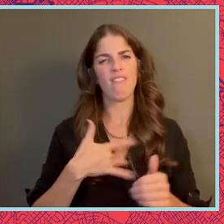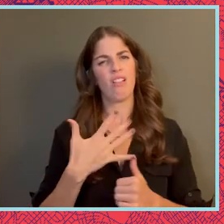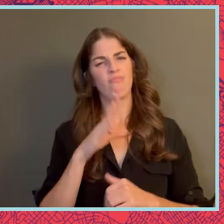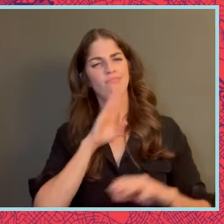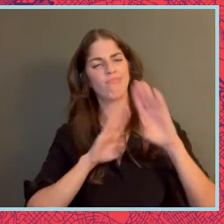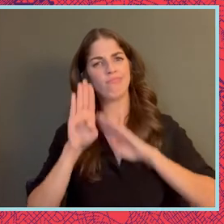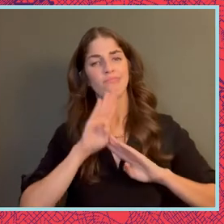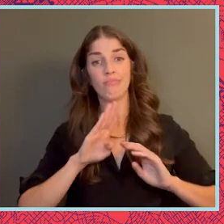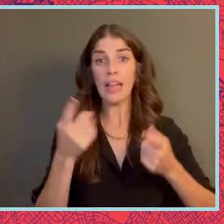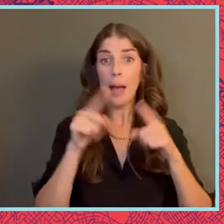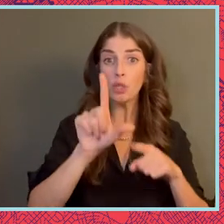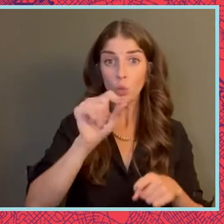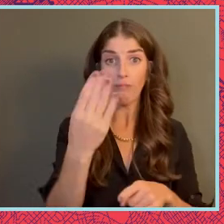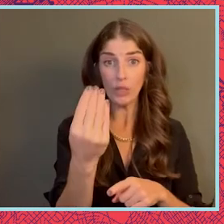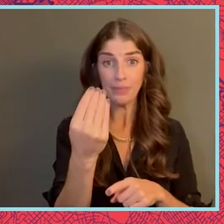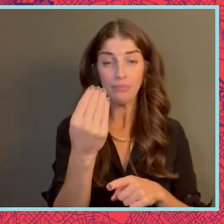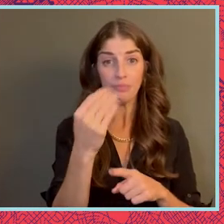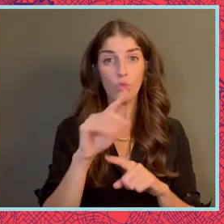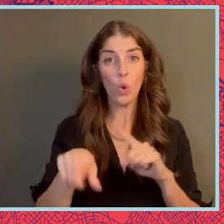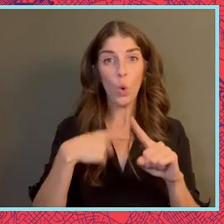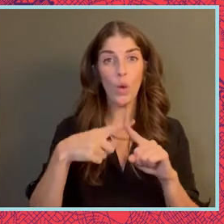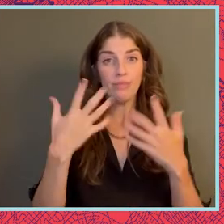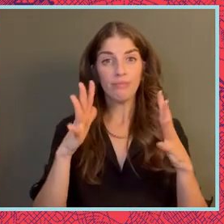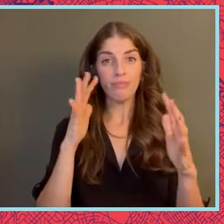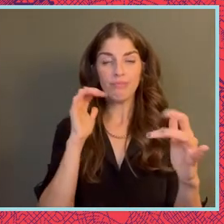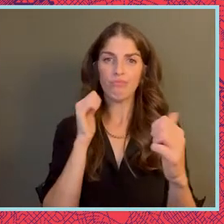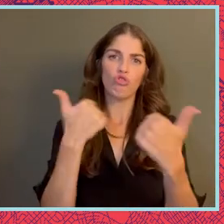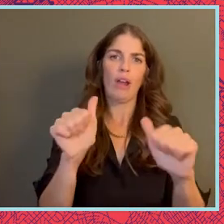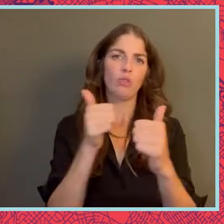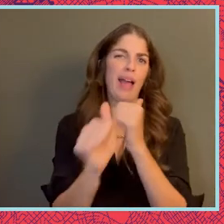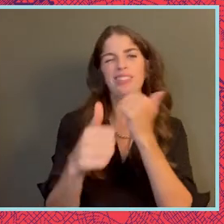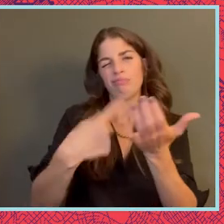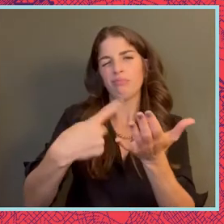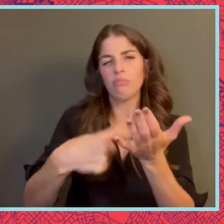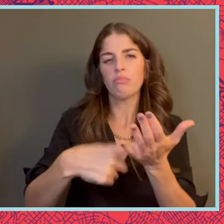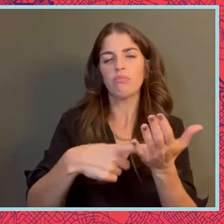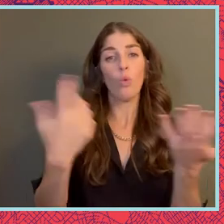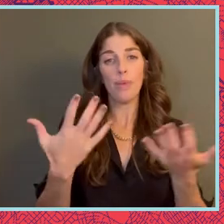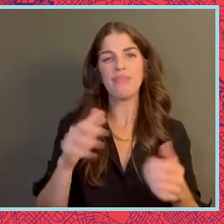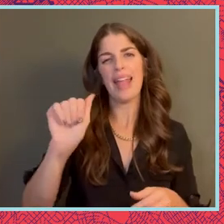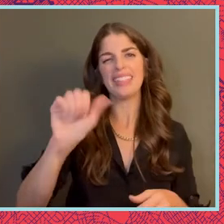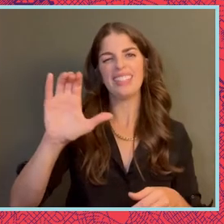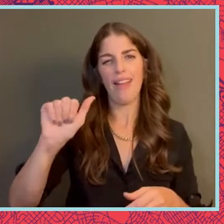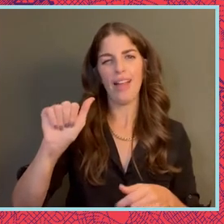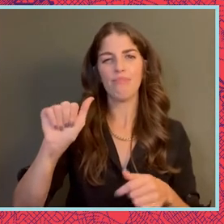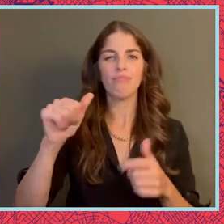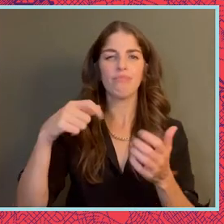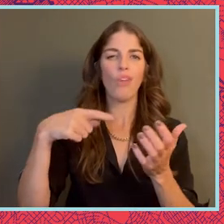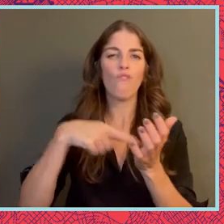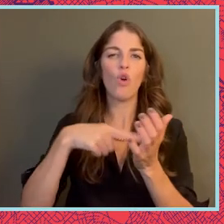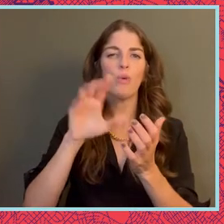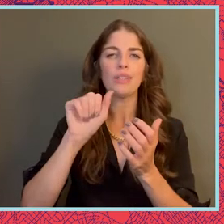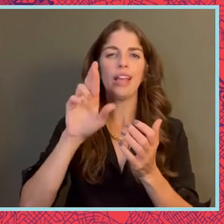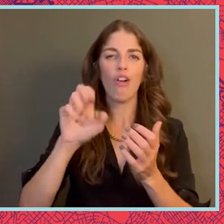it was upsetting to me where in 2014, there was a huge conversation around the